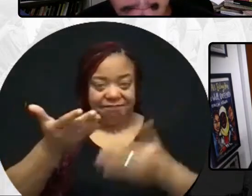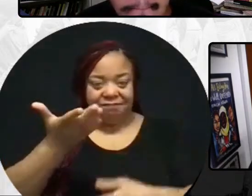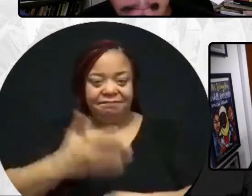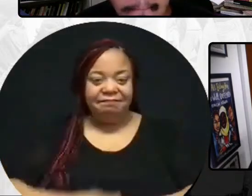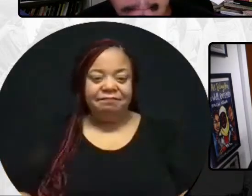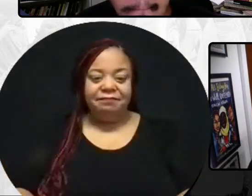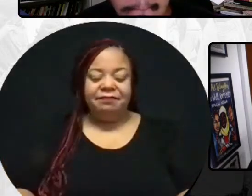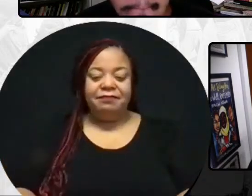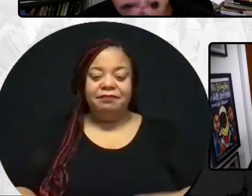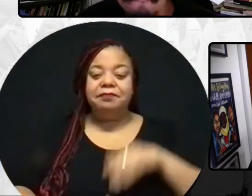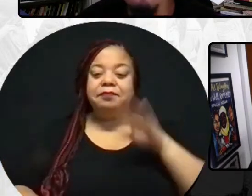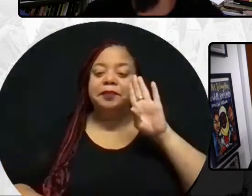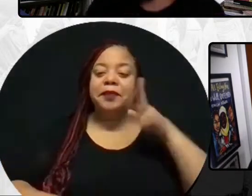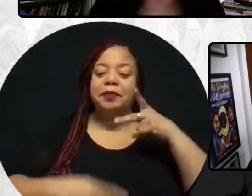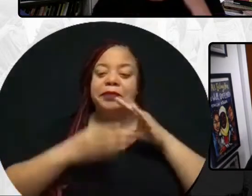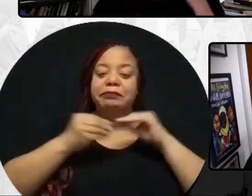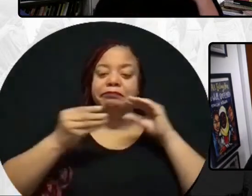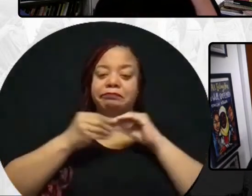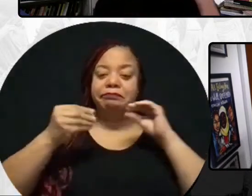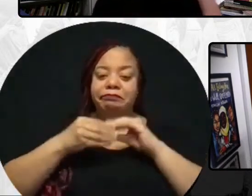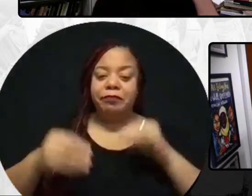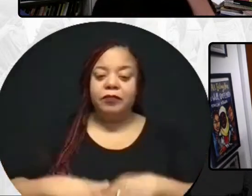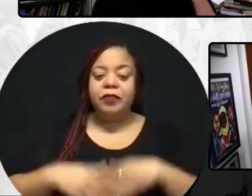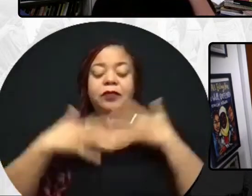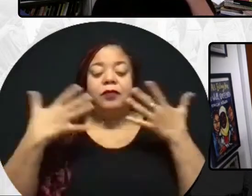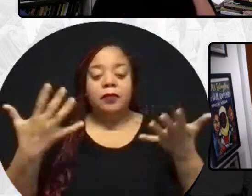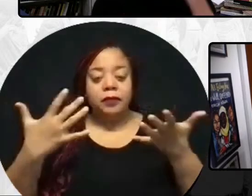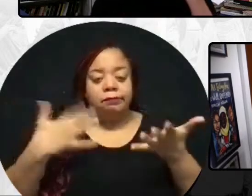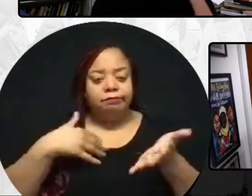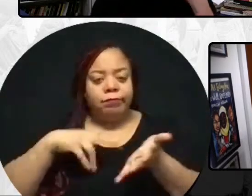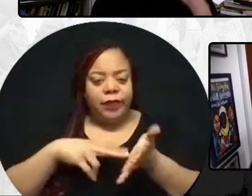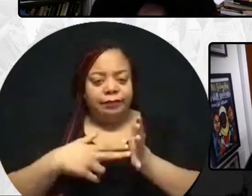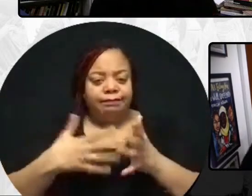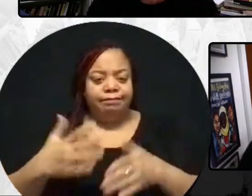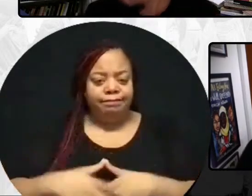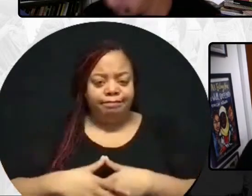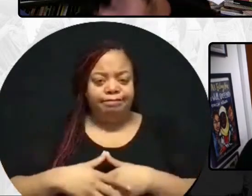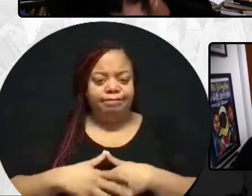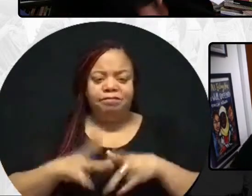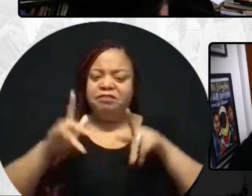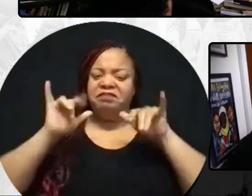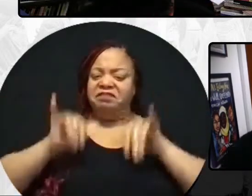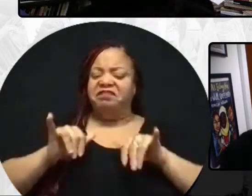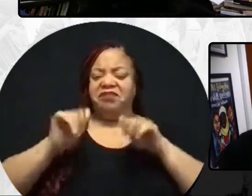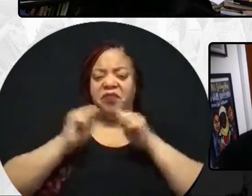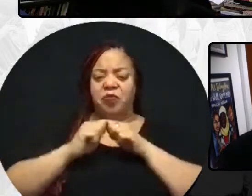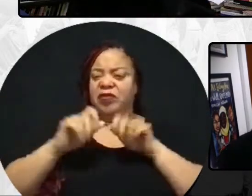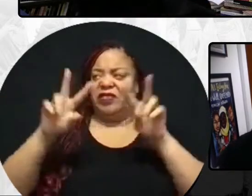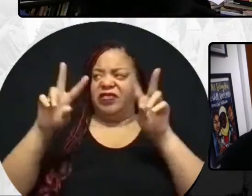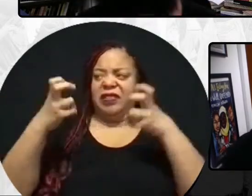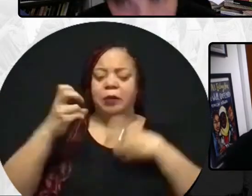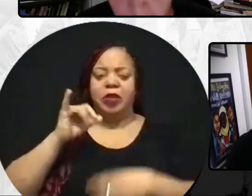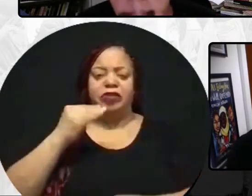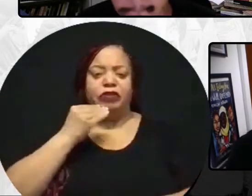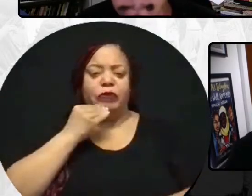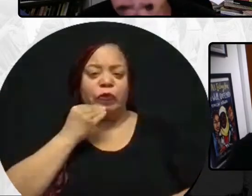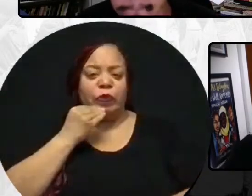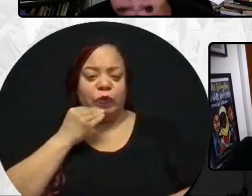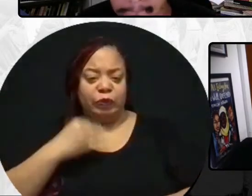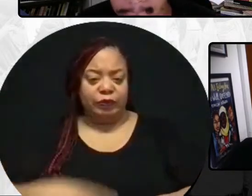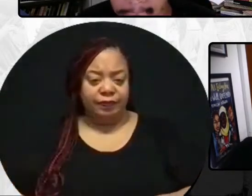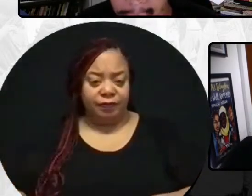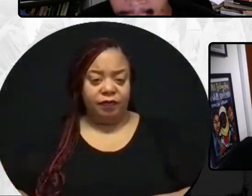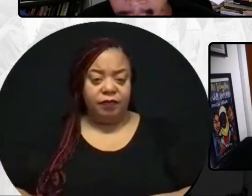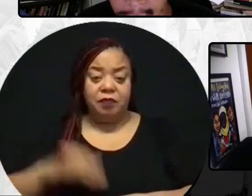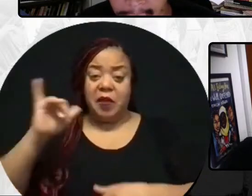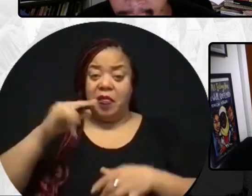So, I mean, stick on the same theme of food. Like I mentioned earlier about like how it started with the scraps and slavery. I must